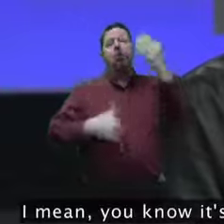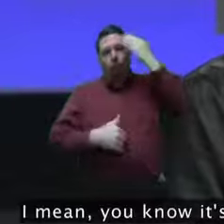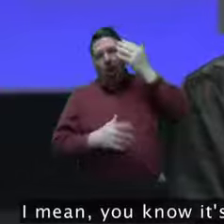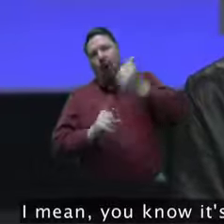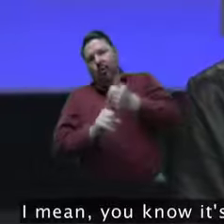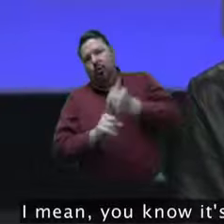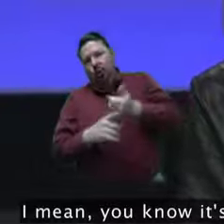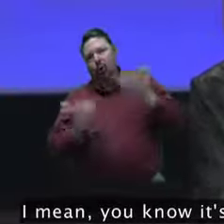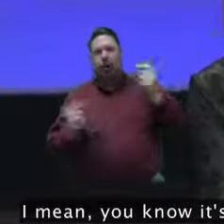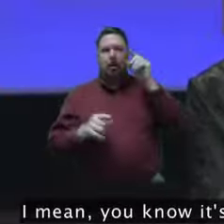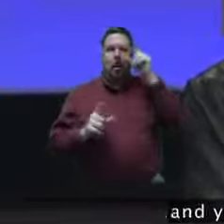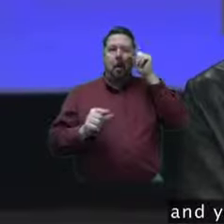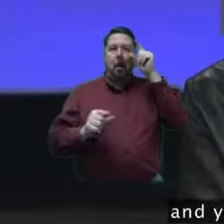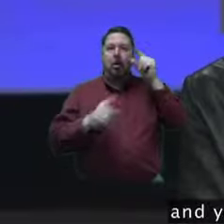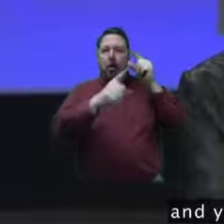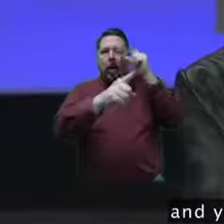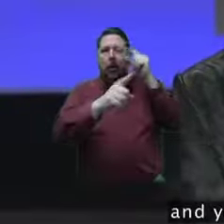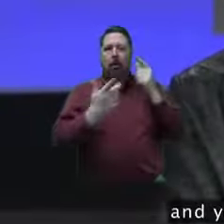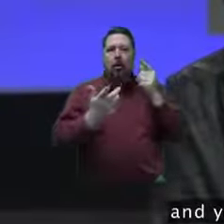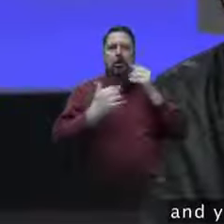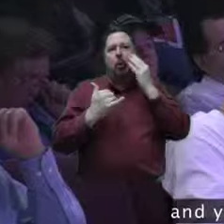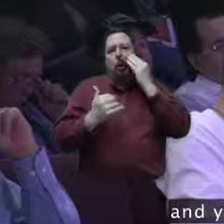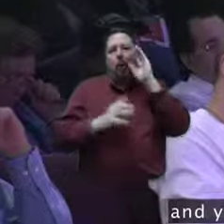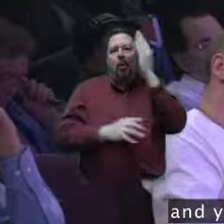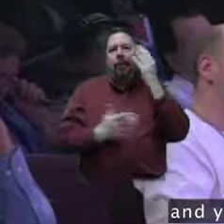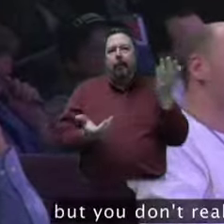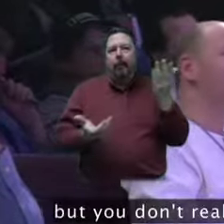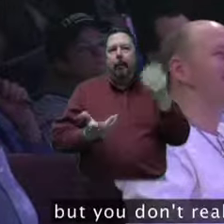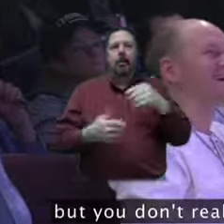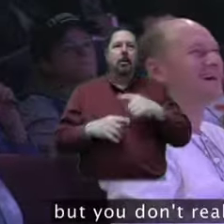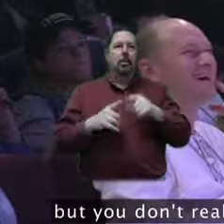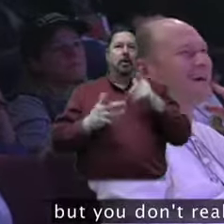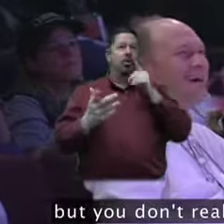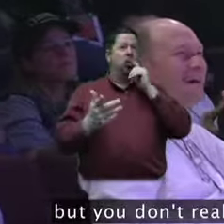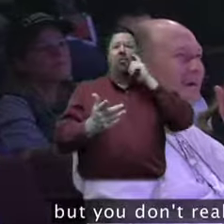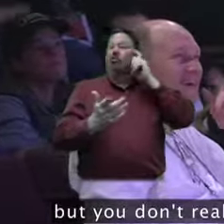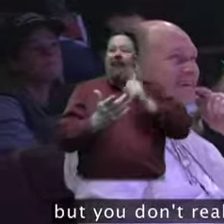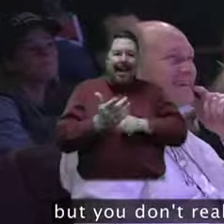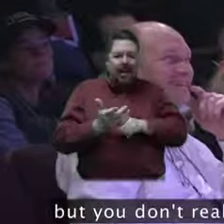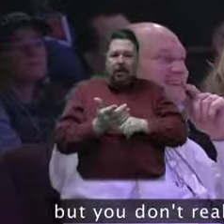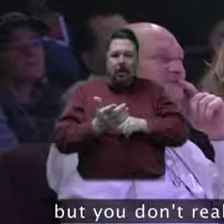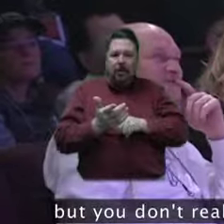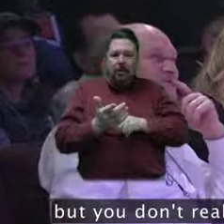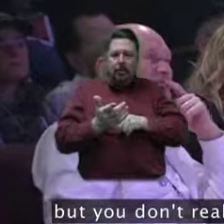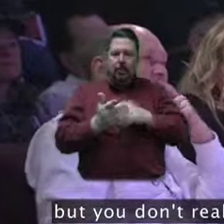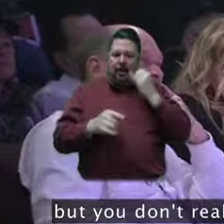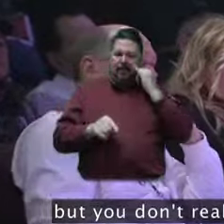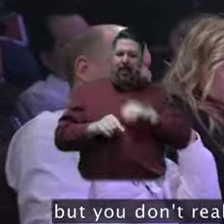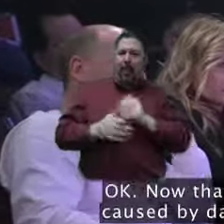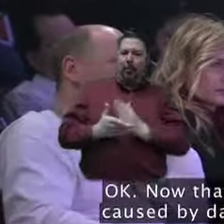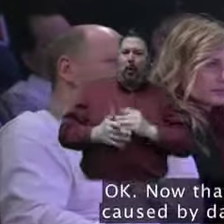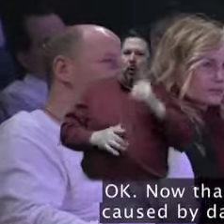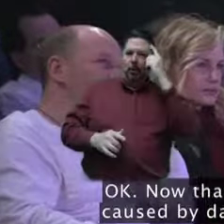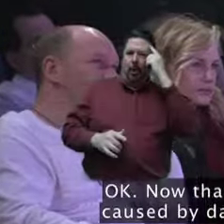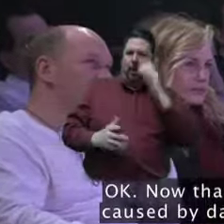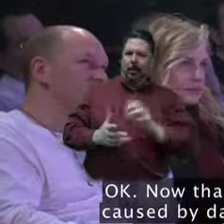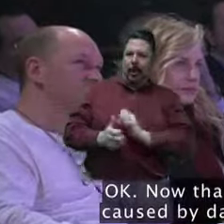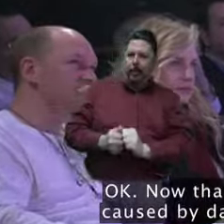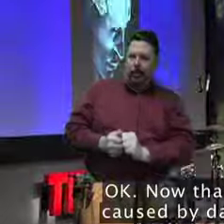it's you because when you wink, it winks and you know it's a mirror. But you don't really recognize yourself as yourself.